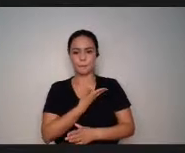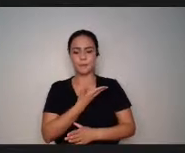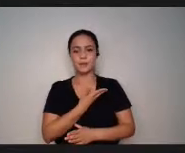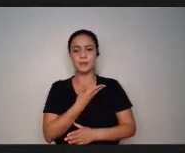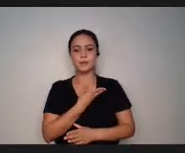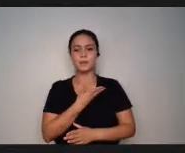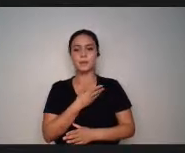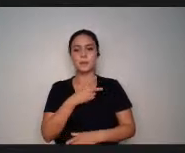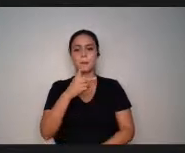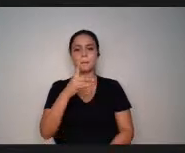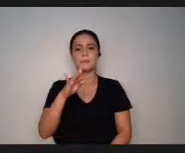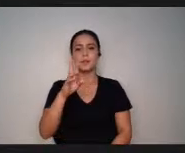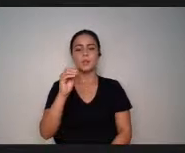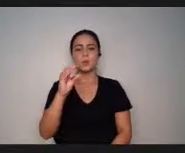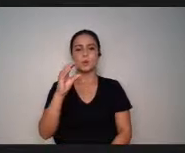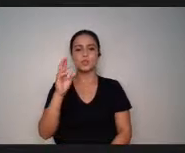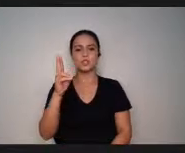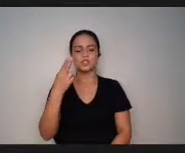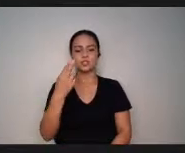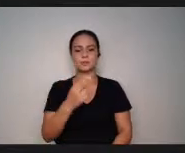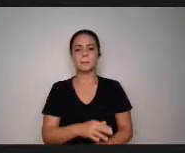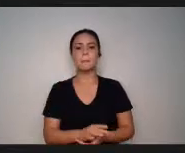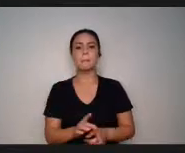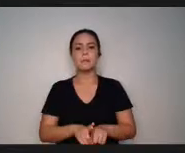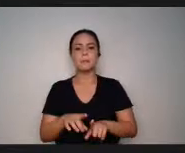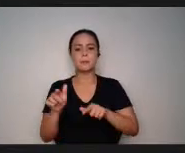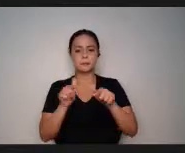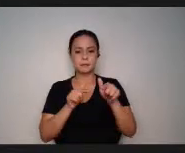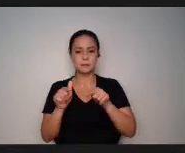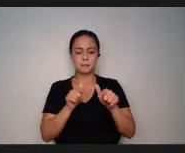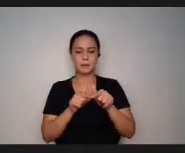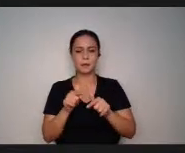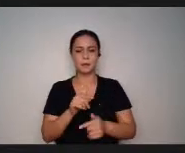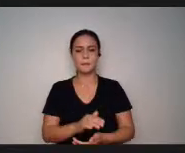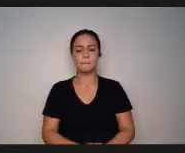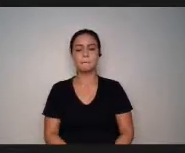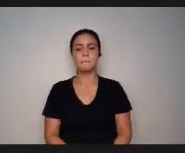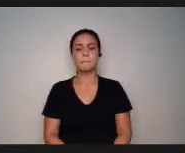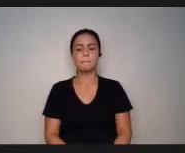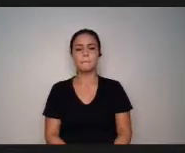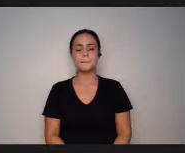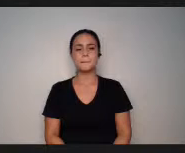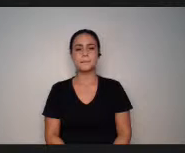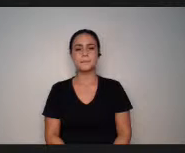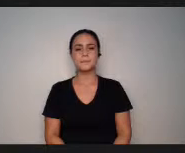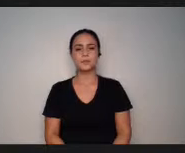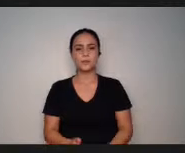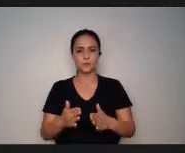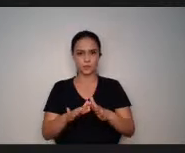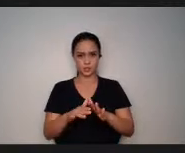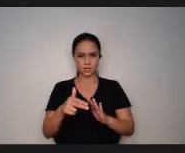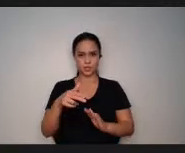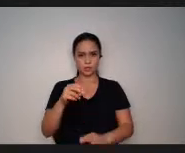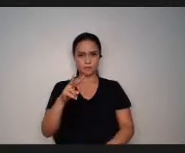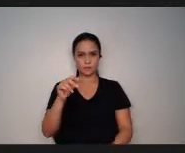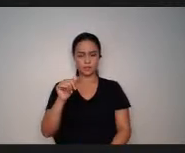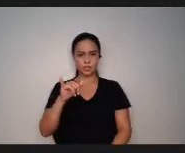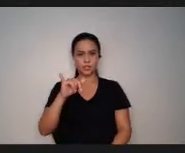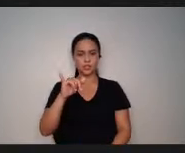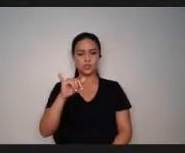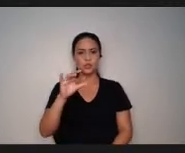Paul Landsbergis, who's in New York City, and Pooran Fagri, who is right now at the School of Public Health